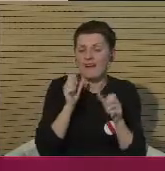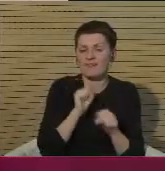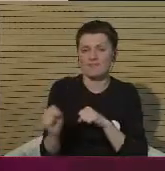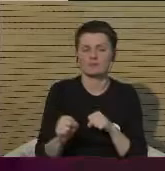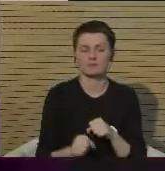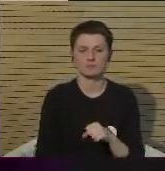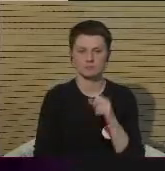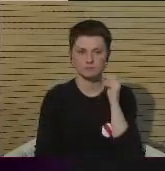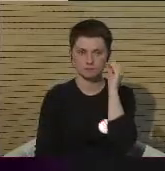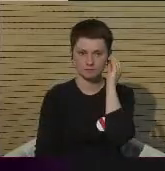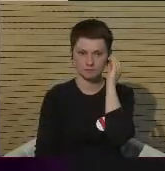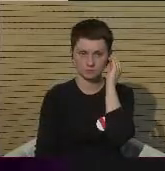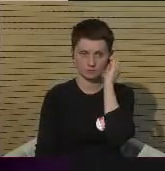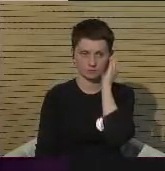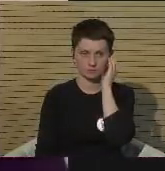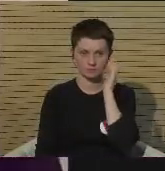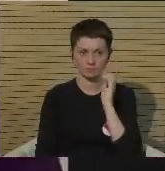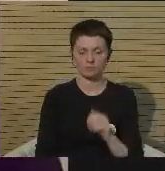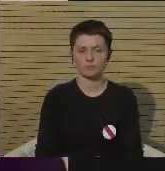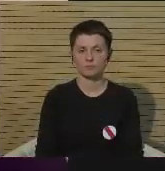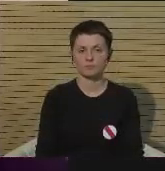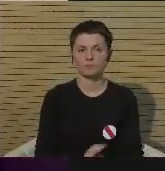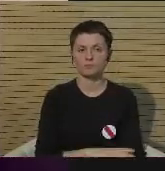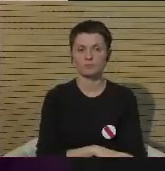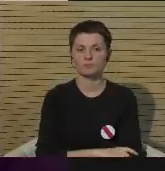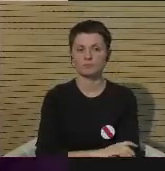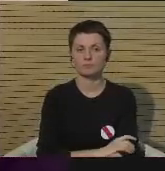decided to discern that, and our revolution expressed itself.